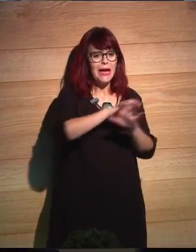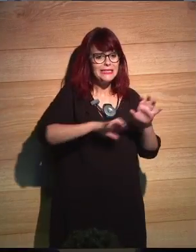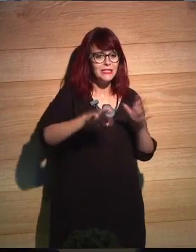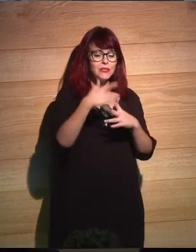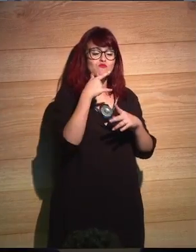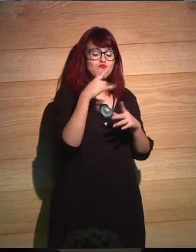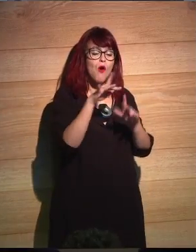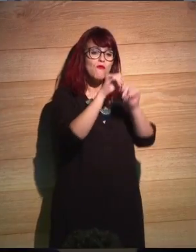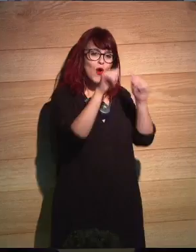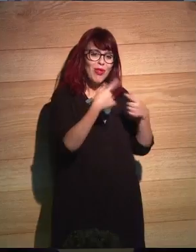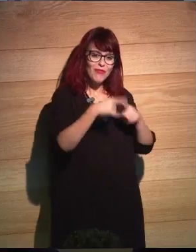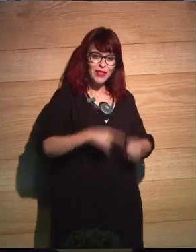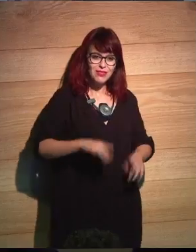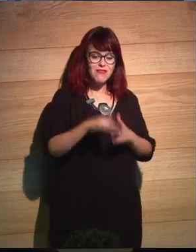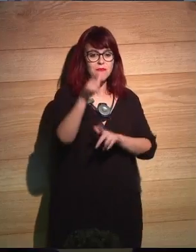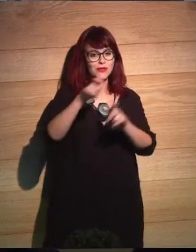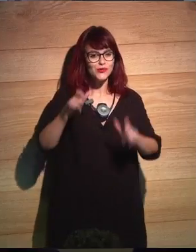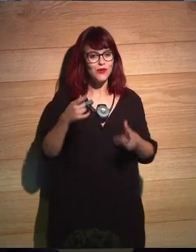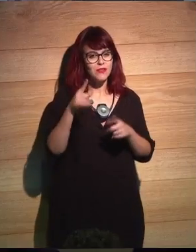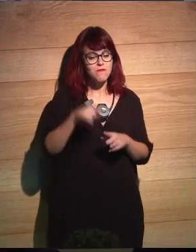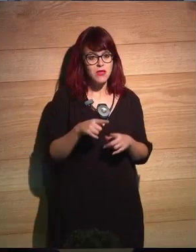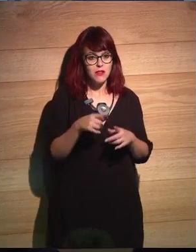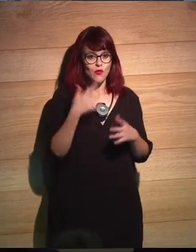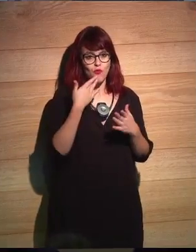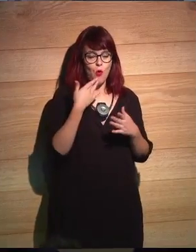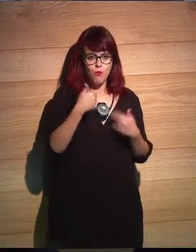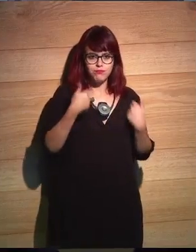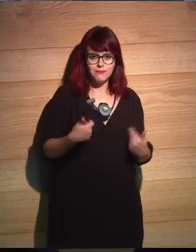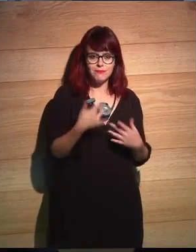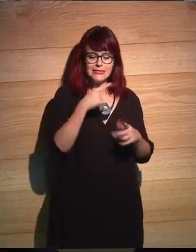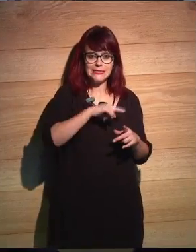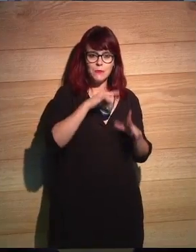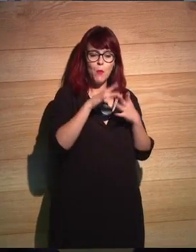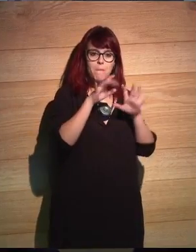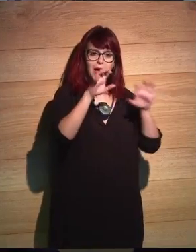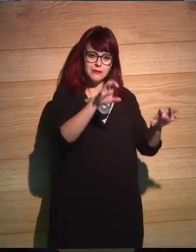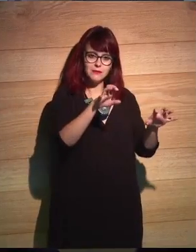encompasses the half of the world with very different perspectives, as